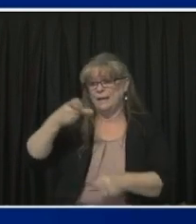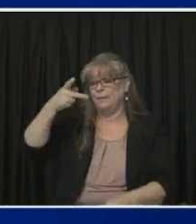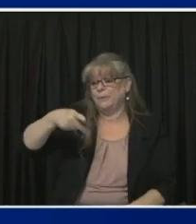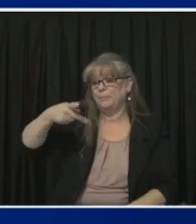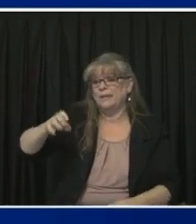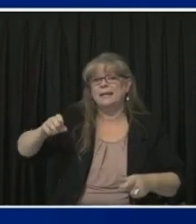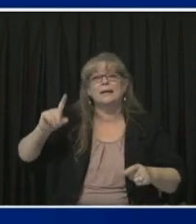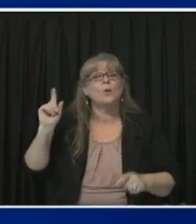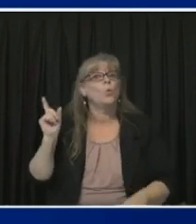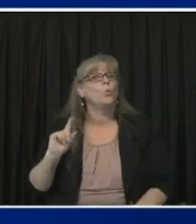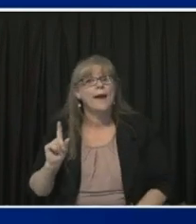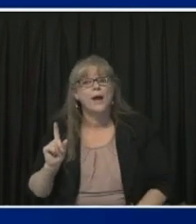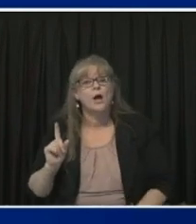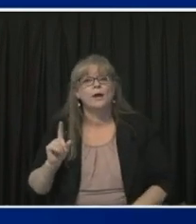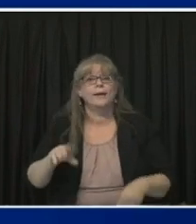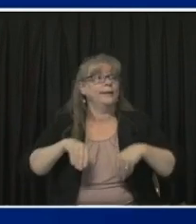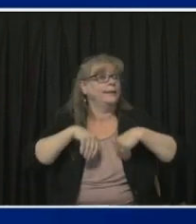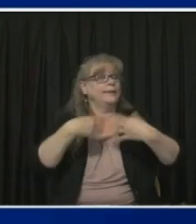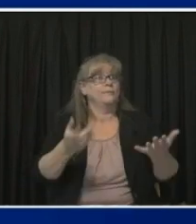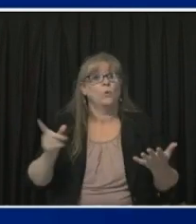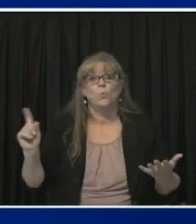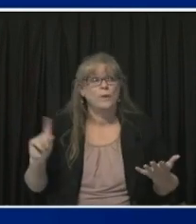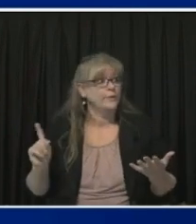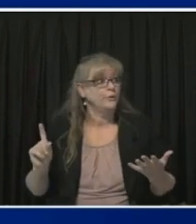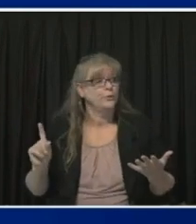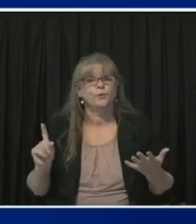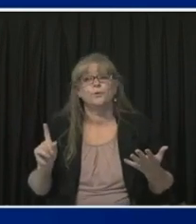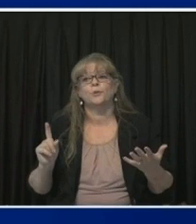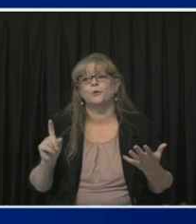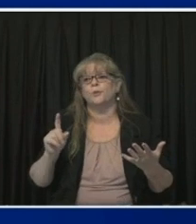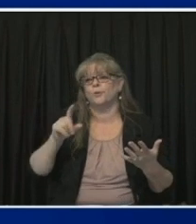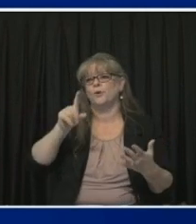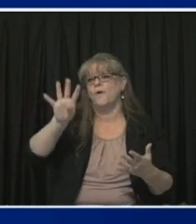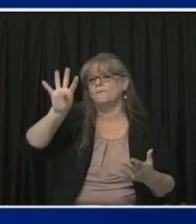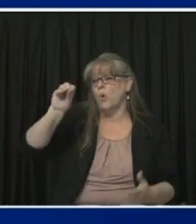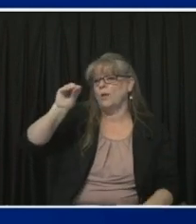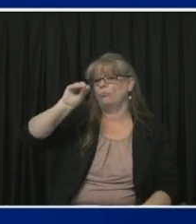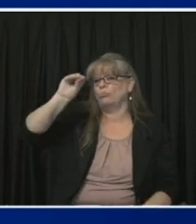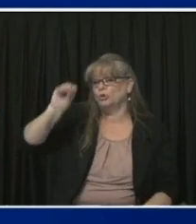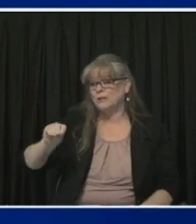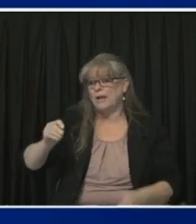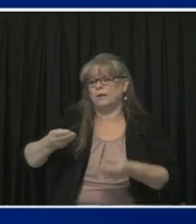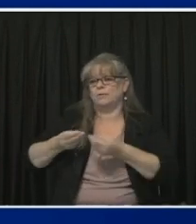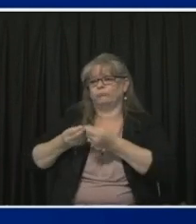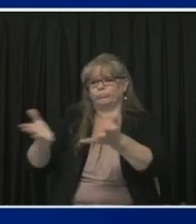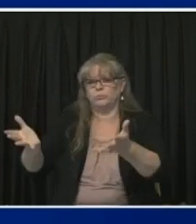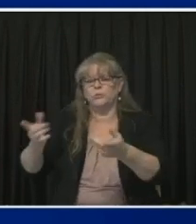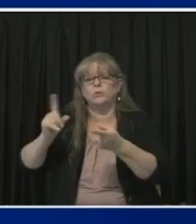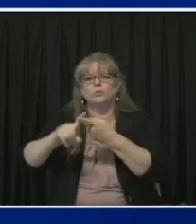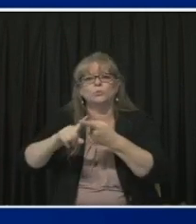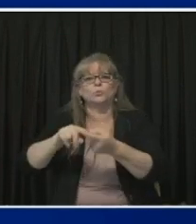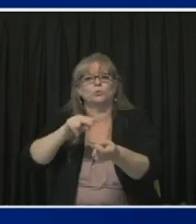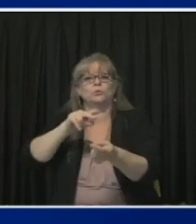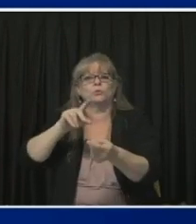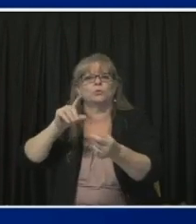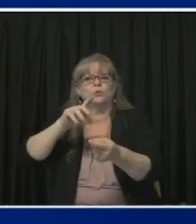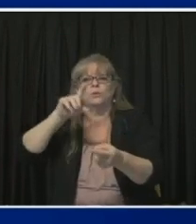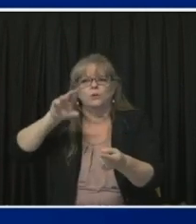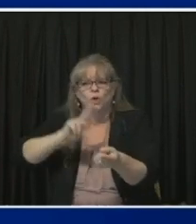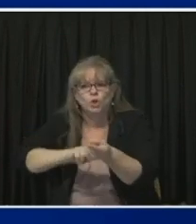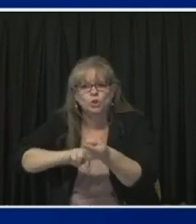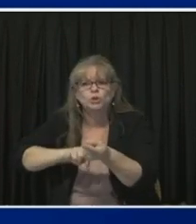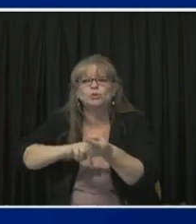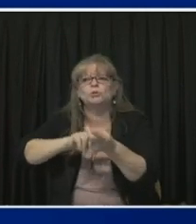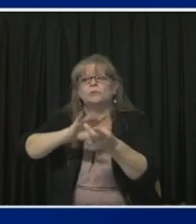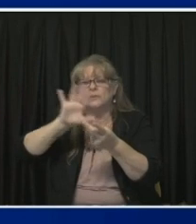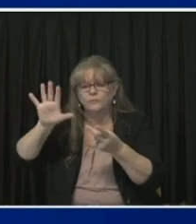about where the state sends it. So about 40% has gone to first responders, 23% to hospitals, 11.5%